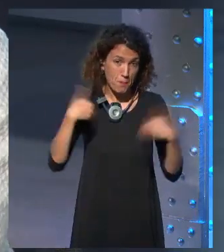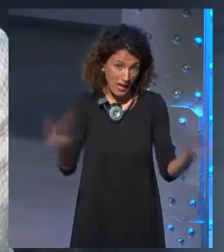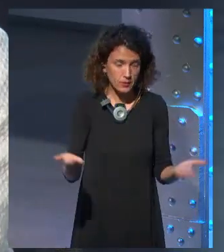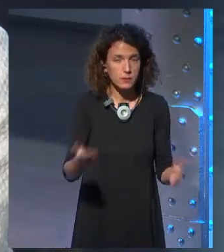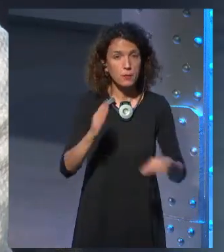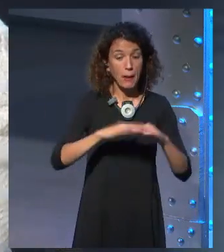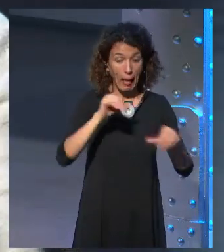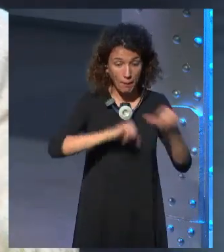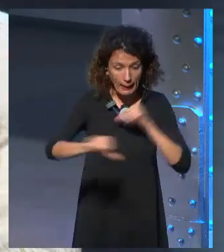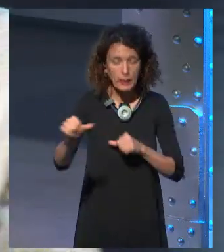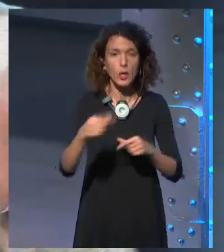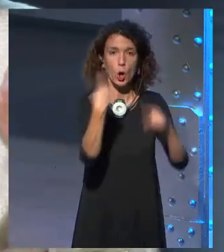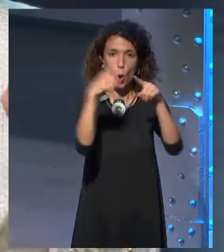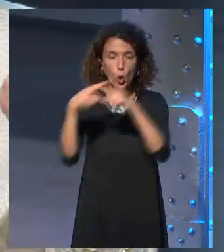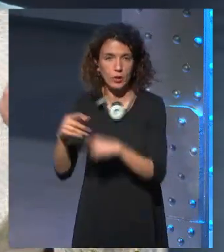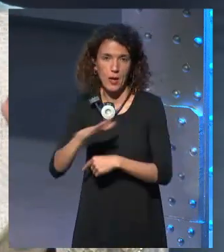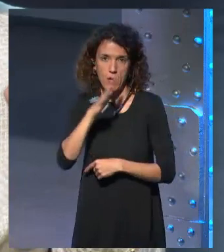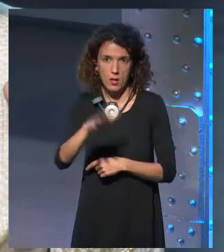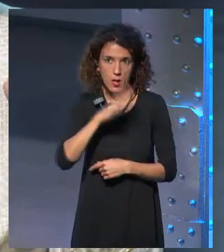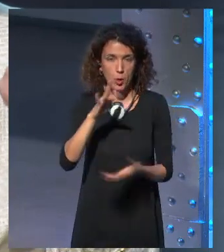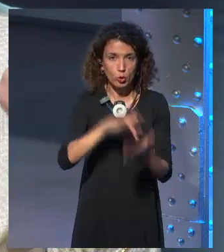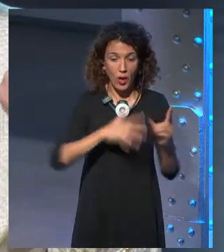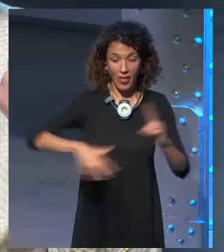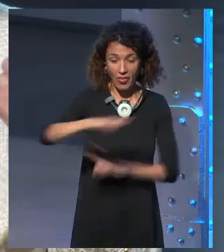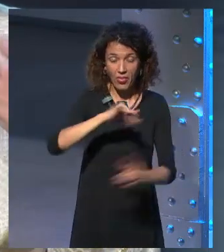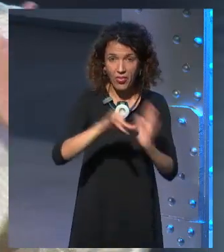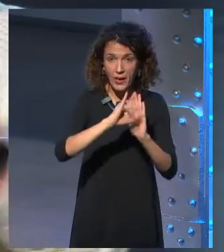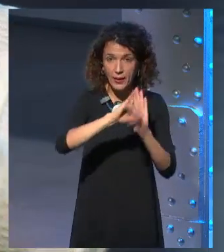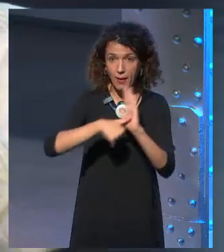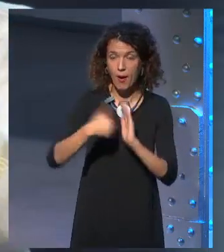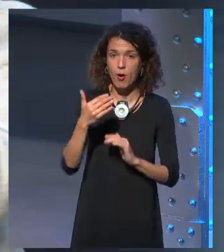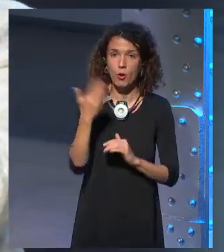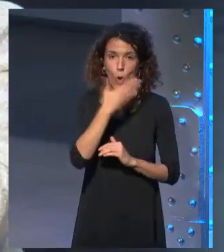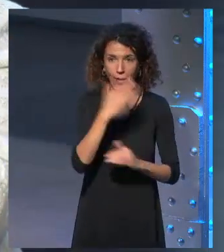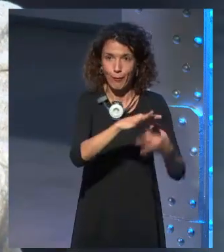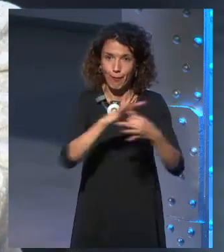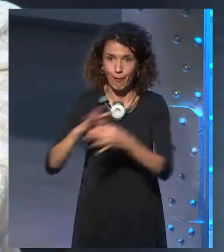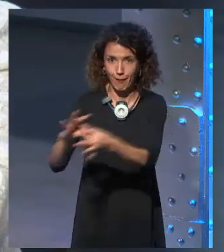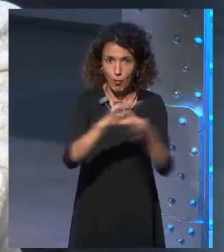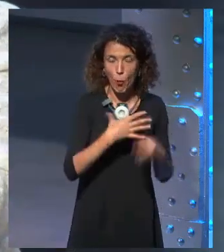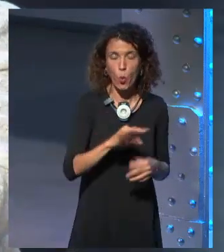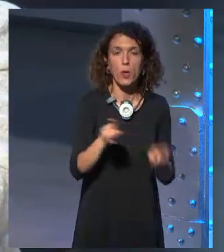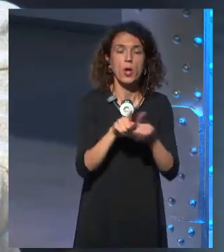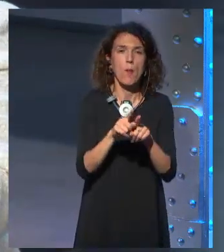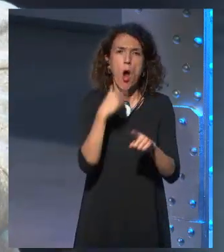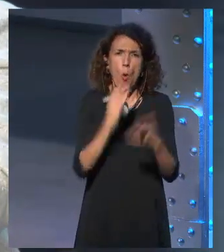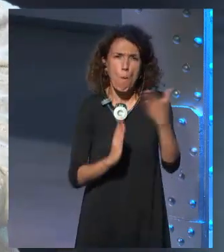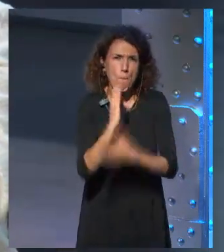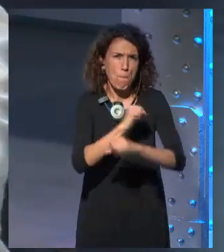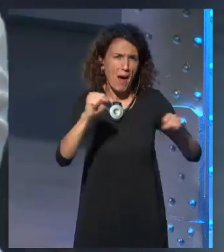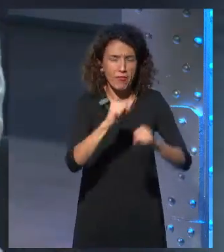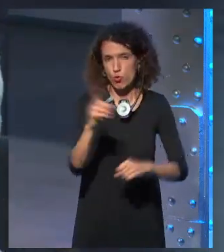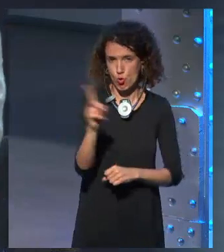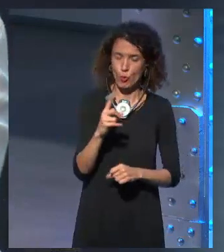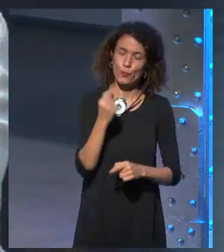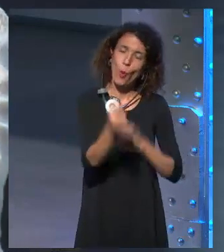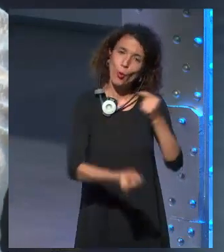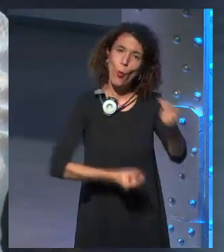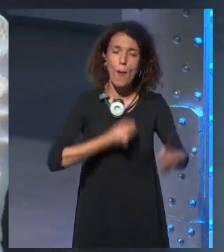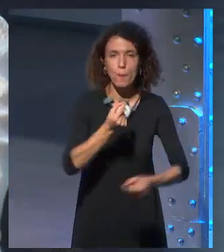of the school. And so we have no intention of having something implode. We will incrementally enable things to get better while